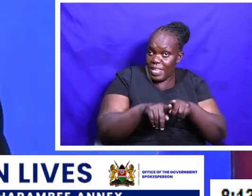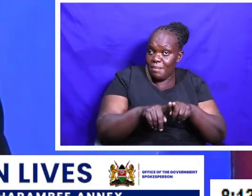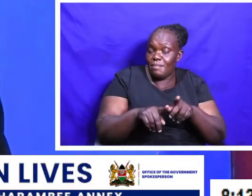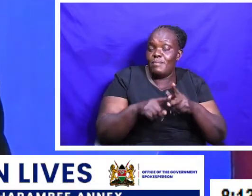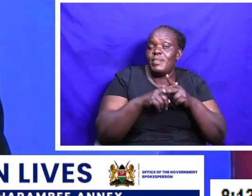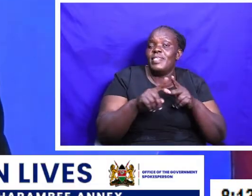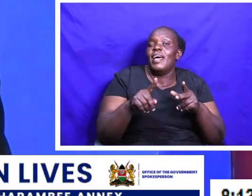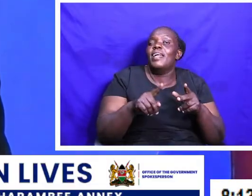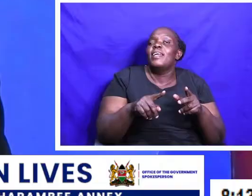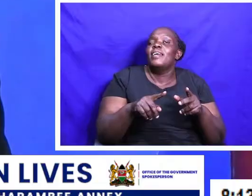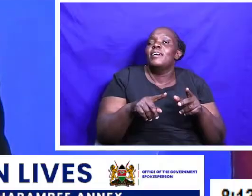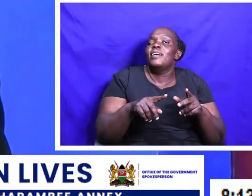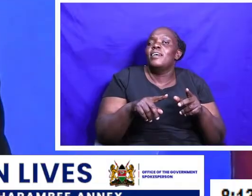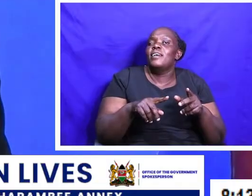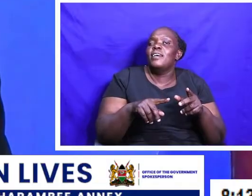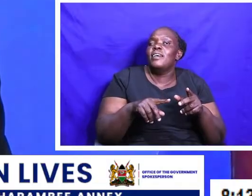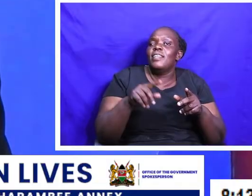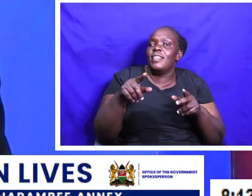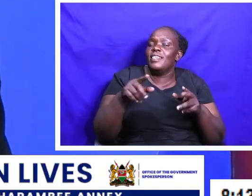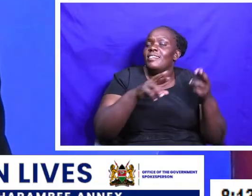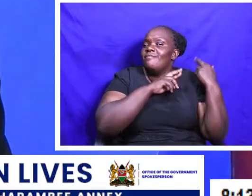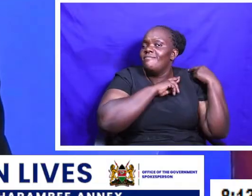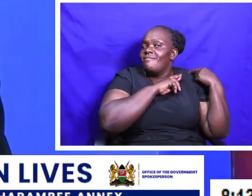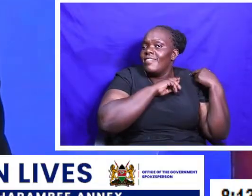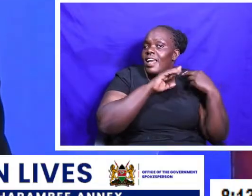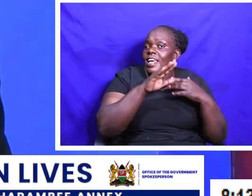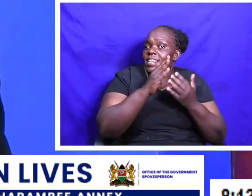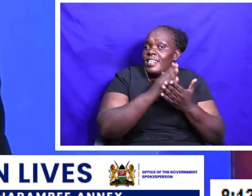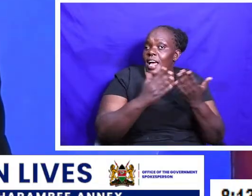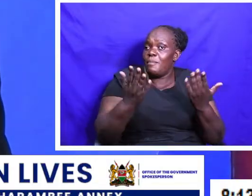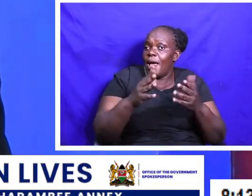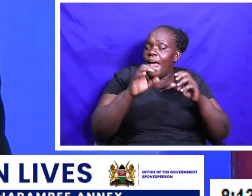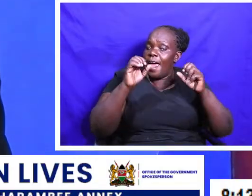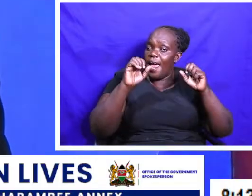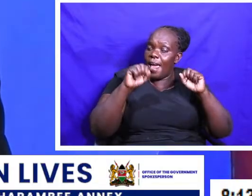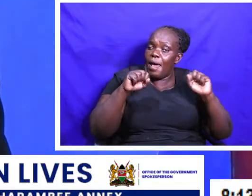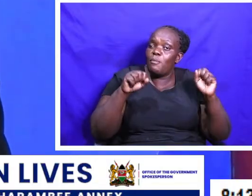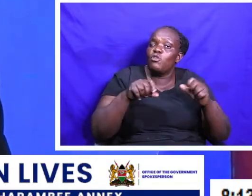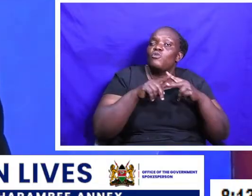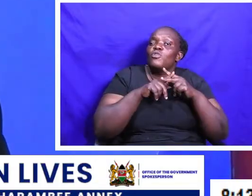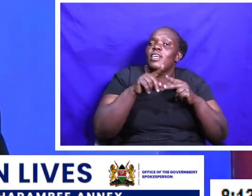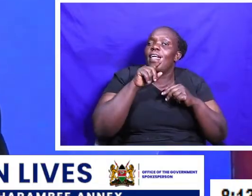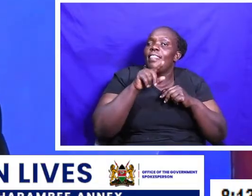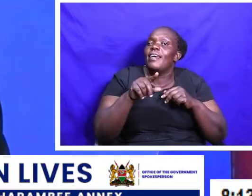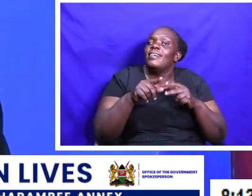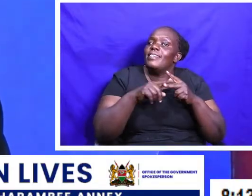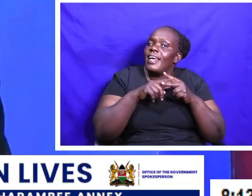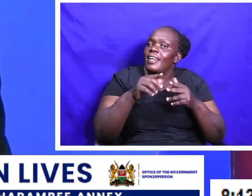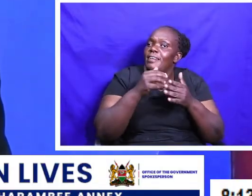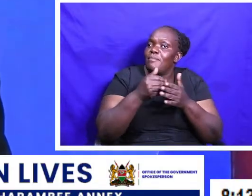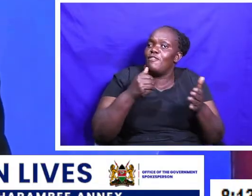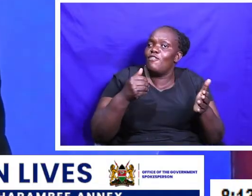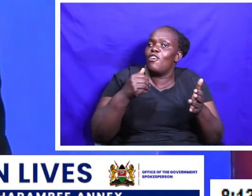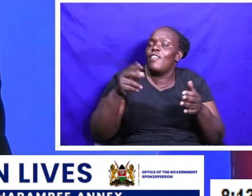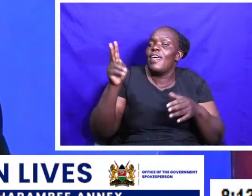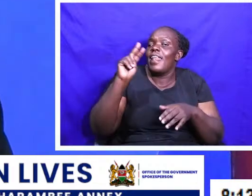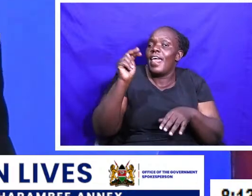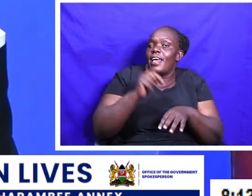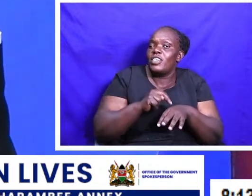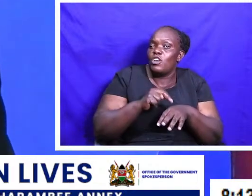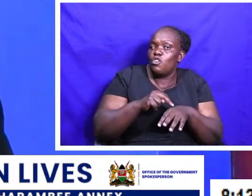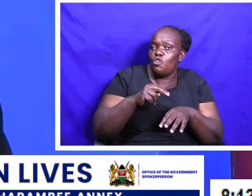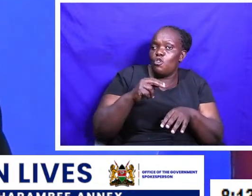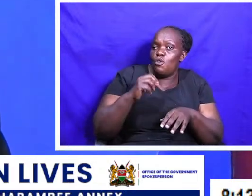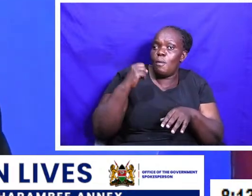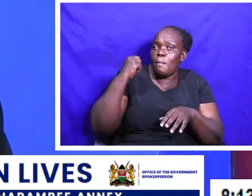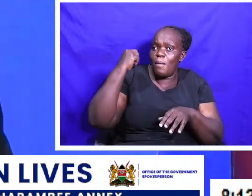I found that stuck somewhere, and I was able to unlock it. And it started even before the national